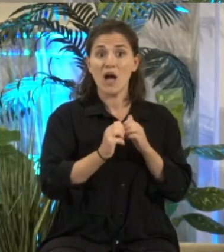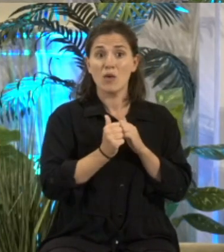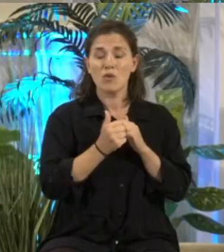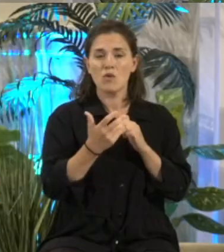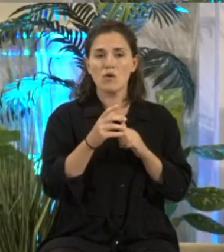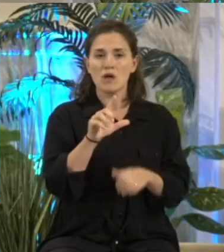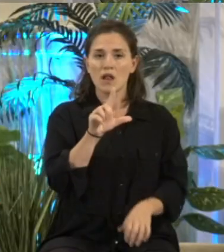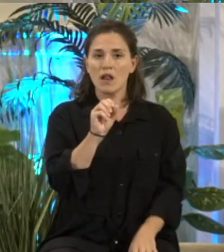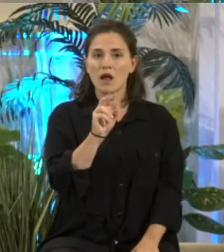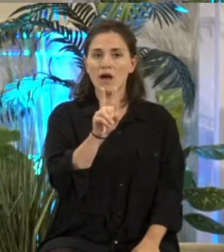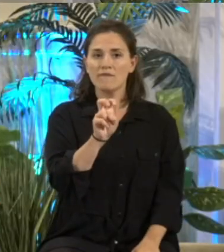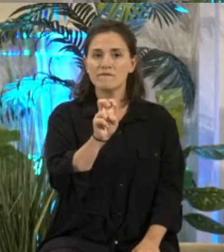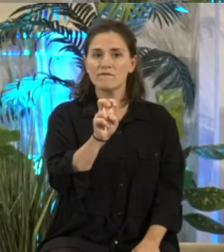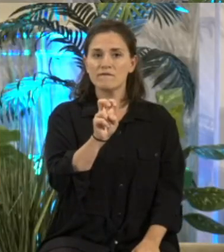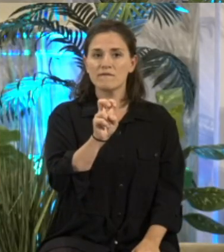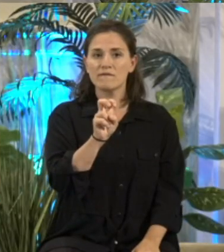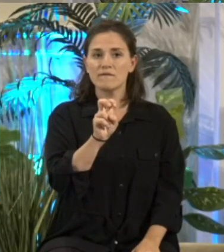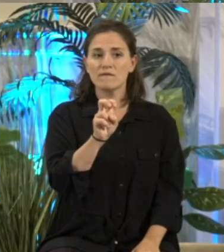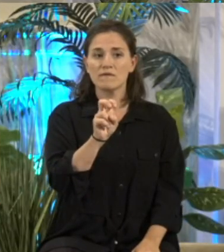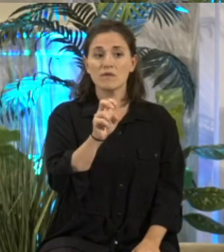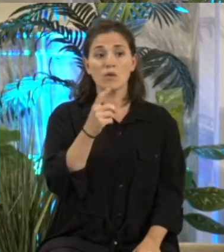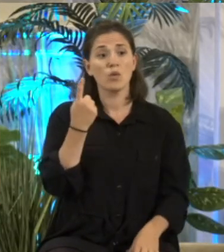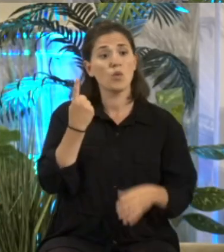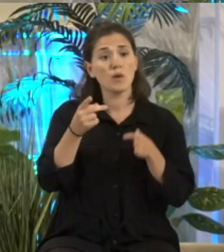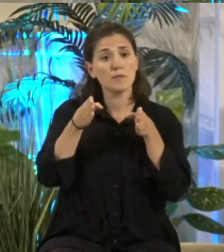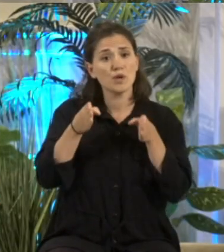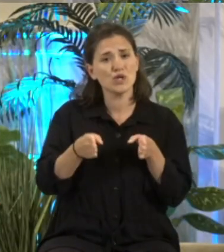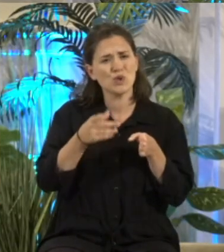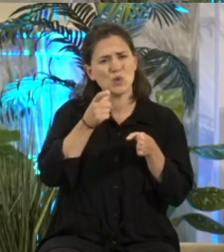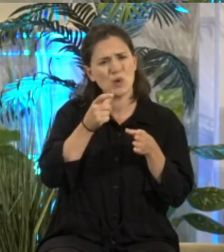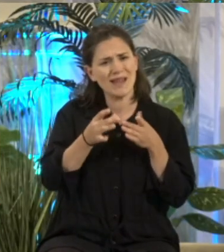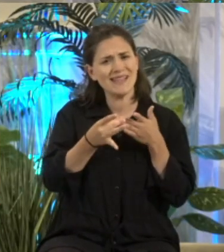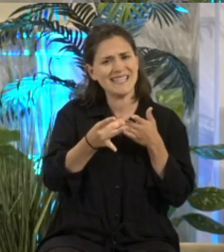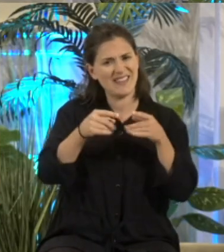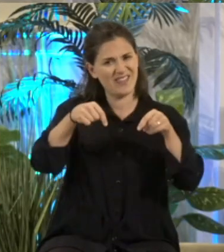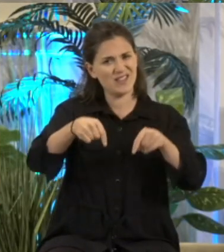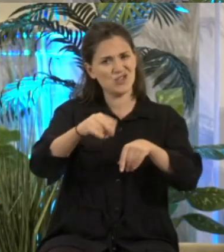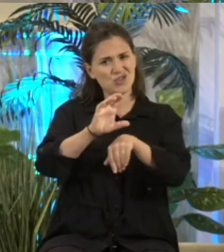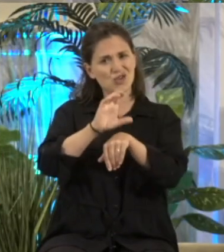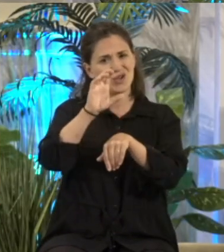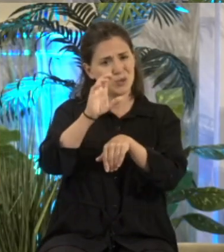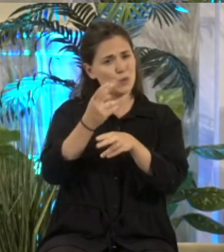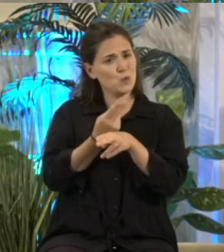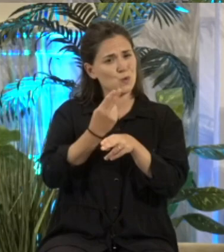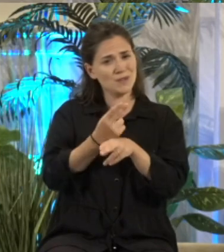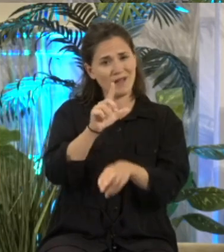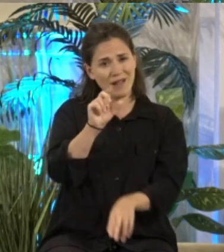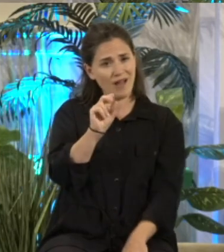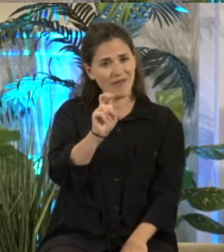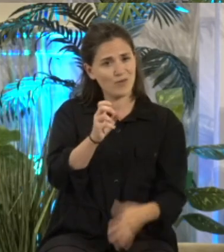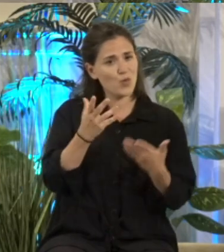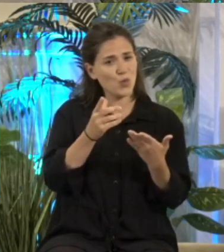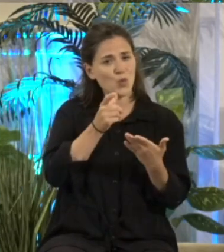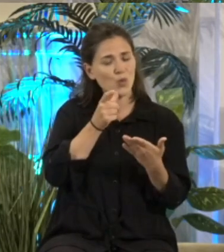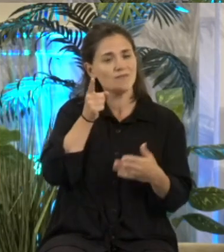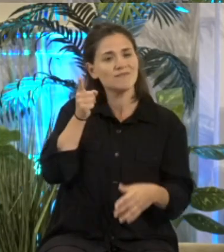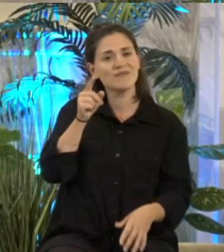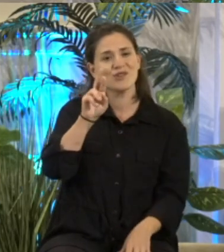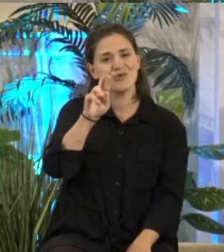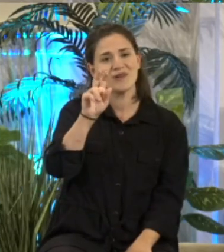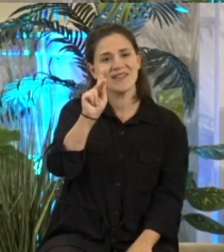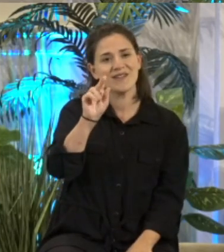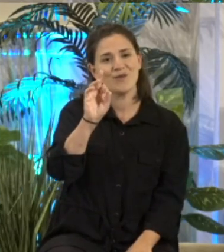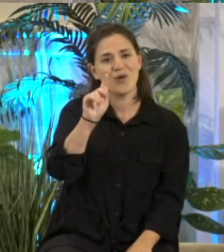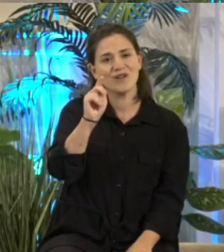And one person who has done that for us for so many years, Rick Fortner, we have a short